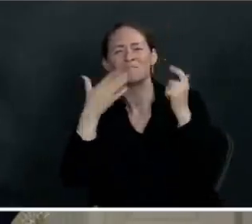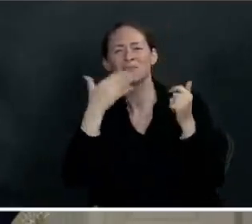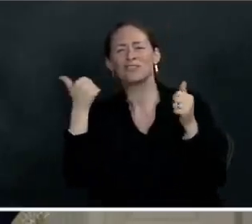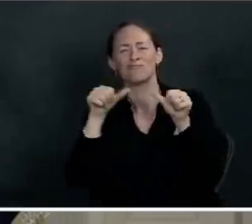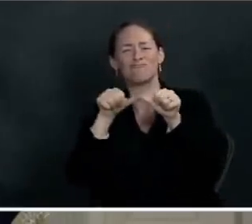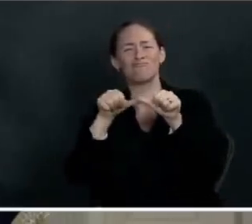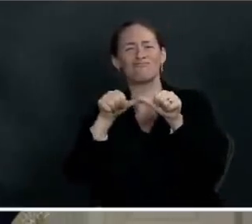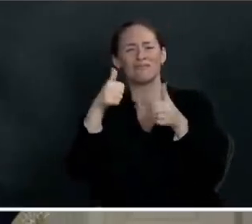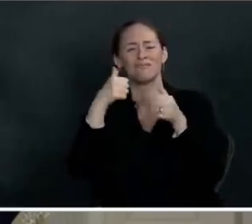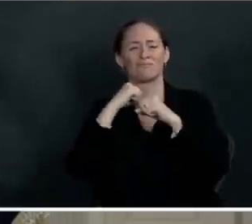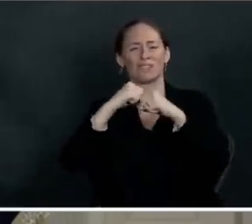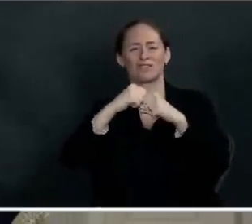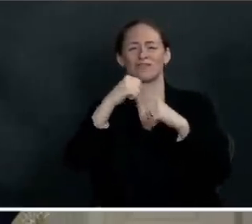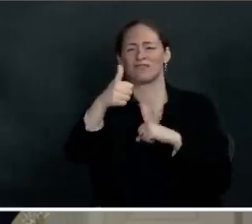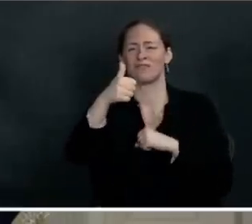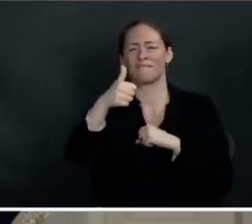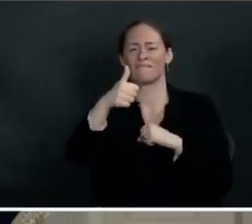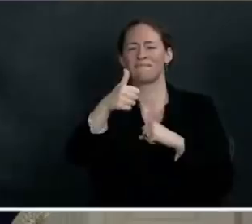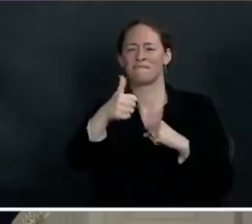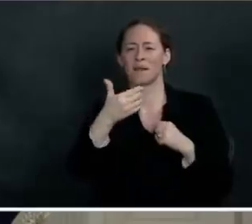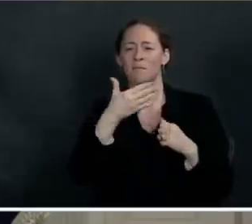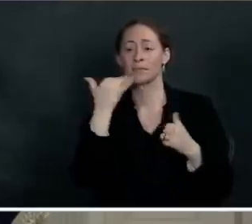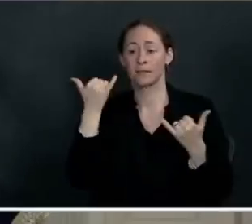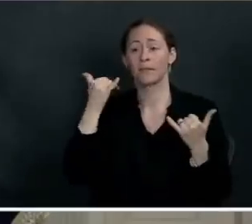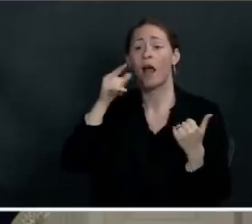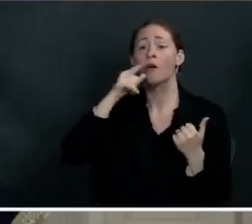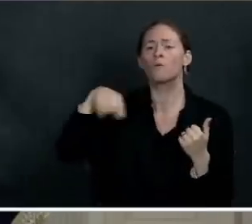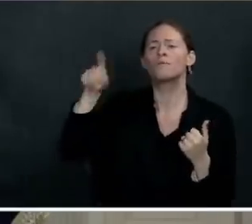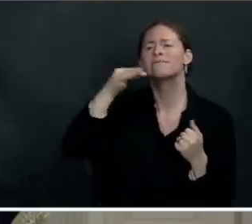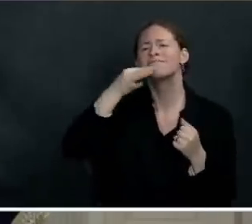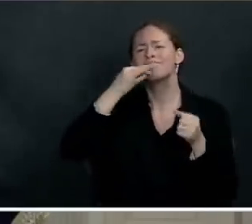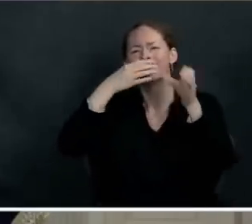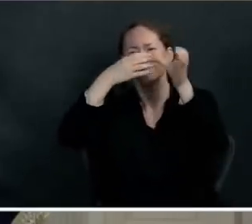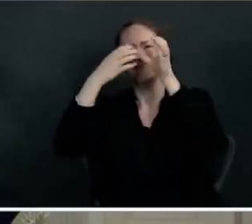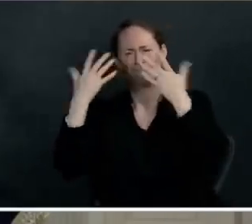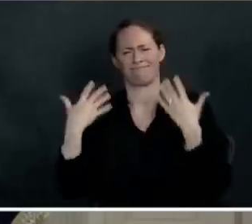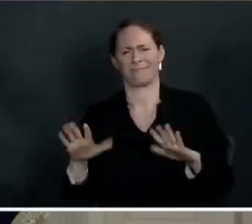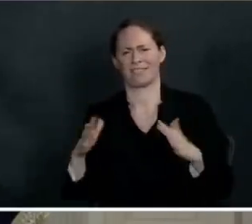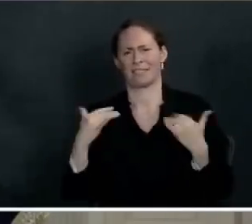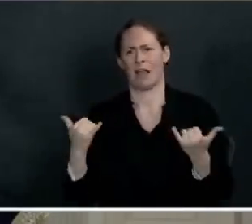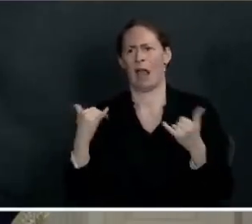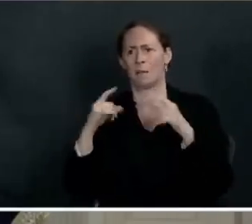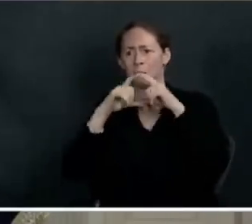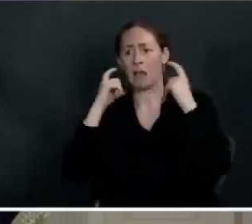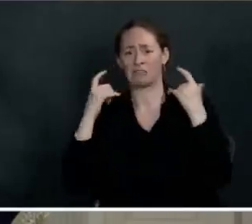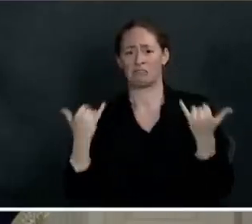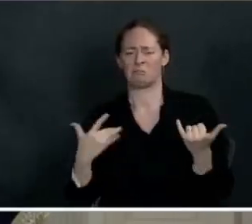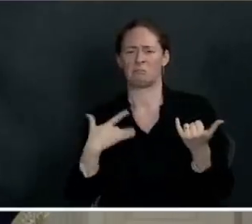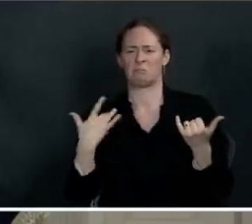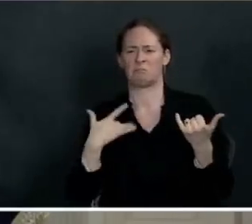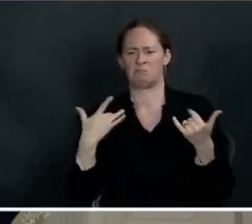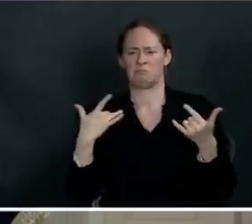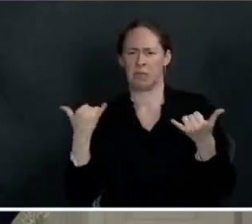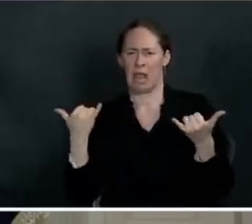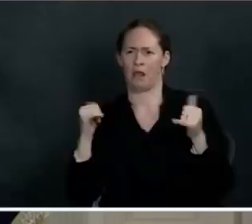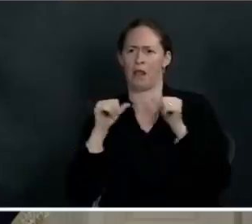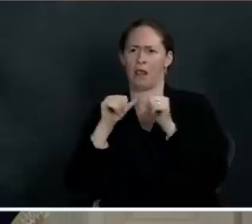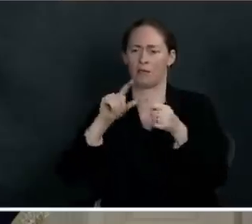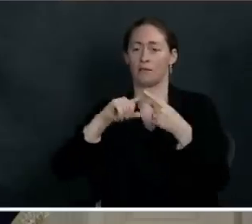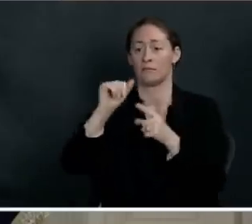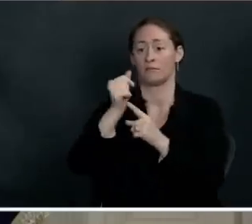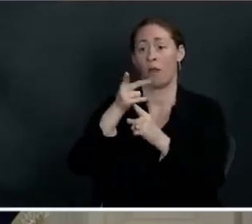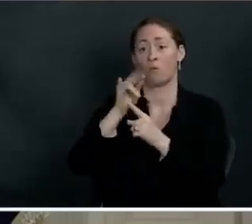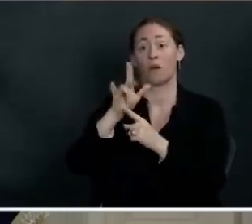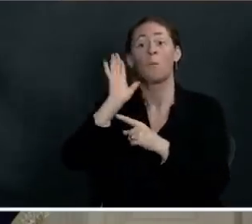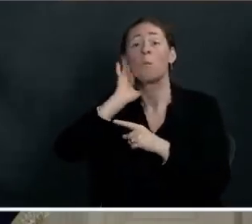COVID-19. Experts say that wearing masks from now on just until April would save 50,000